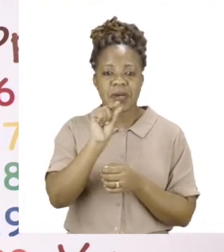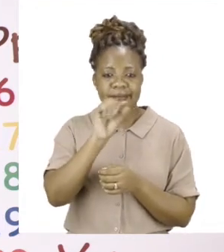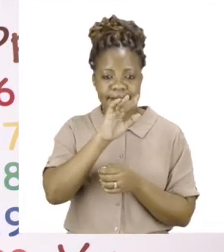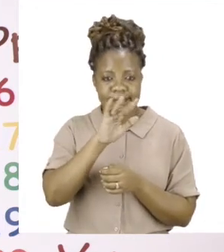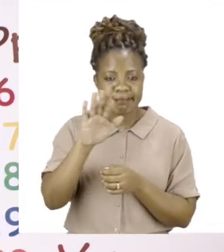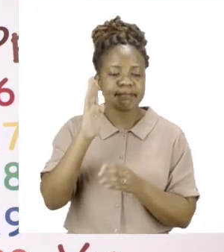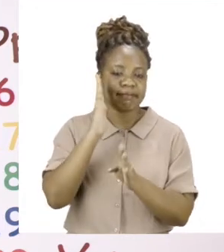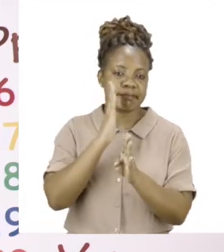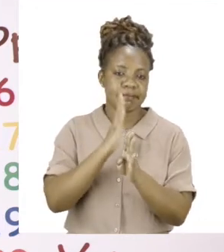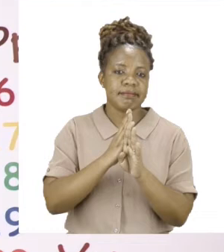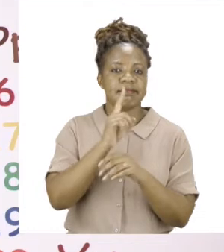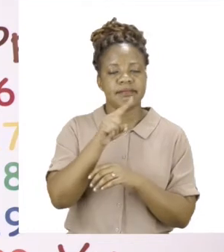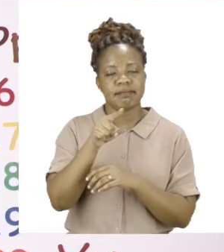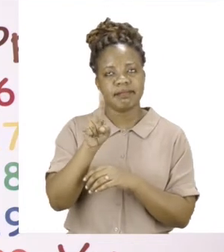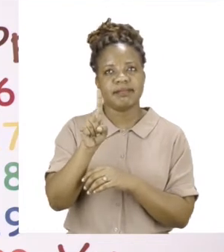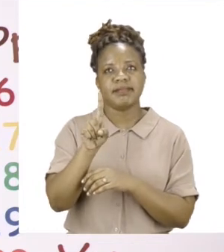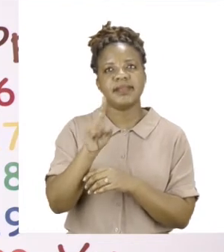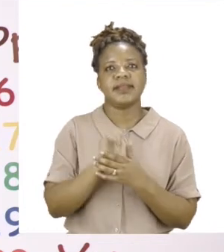word correctly as well.